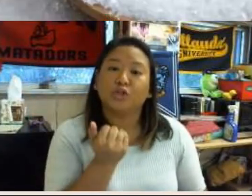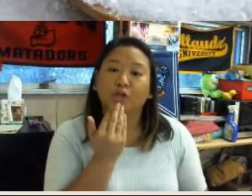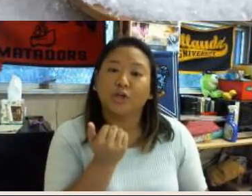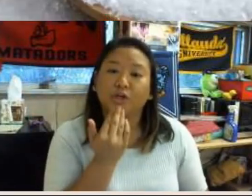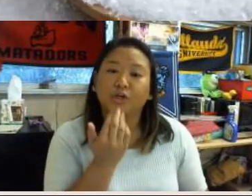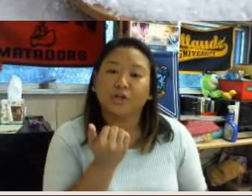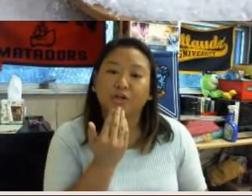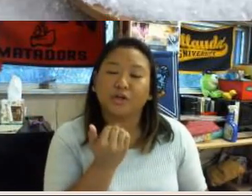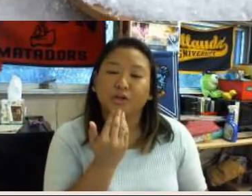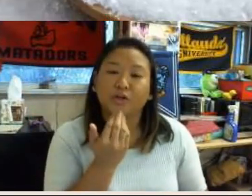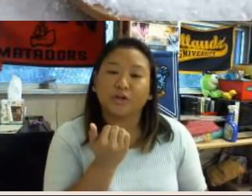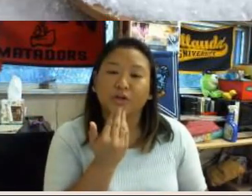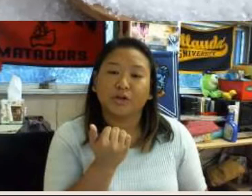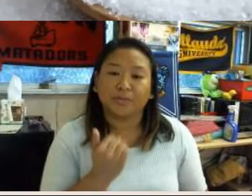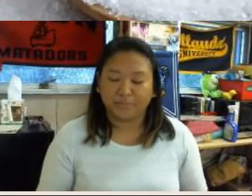Sugar.